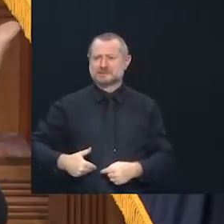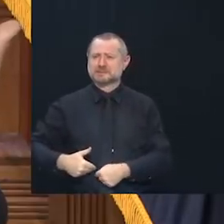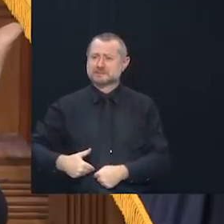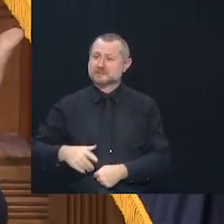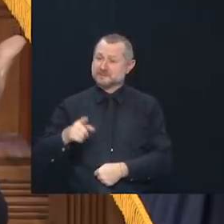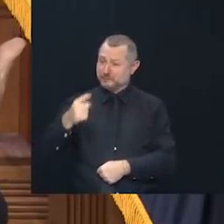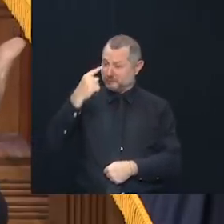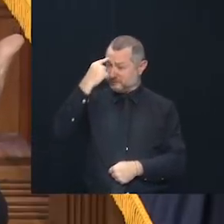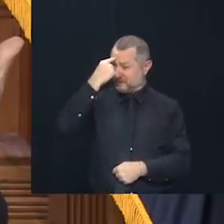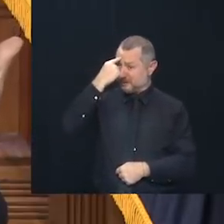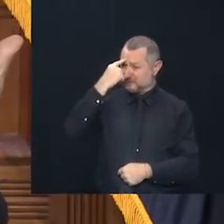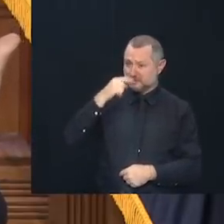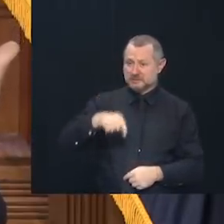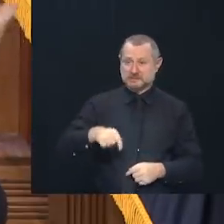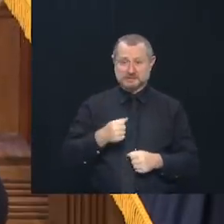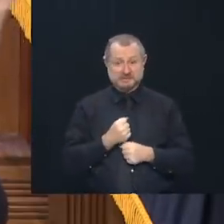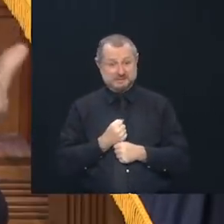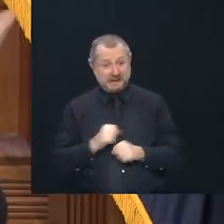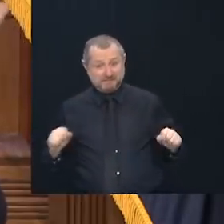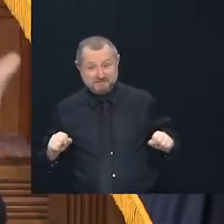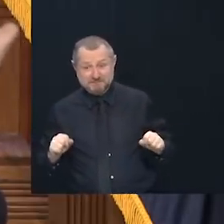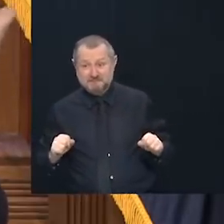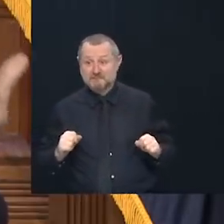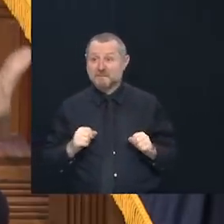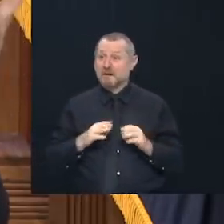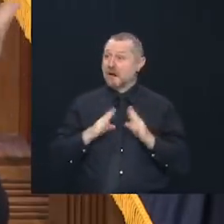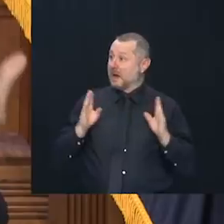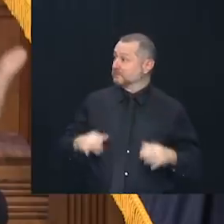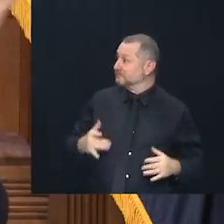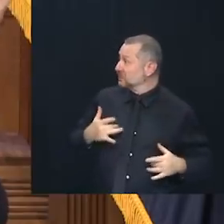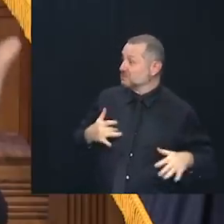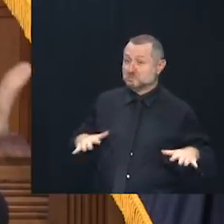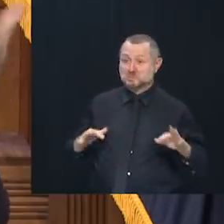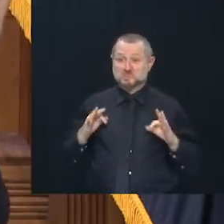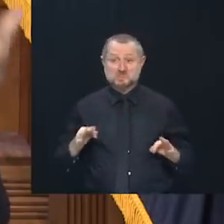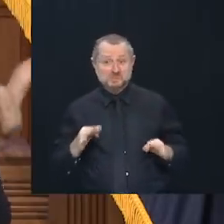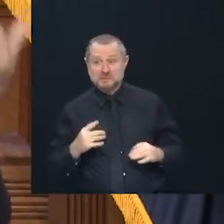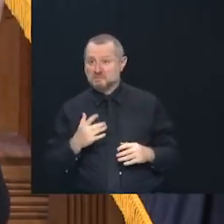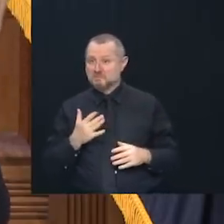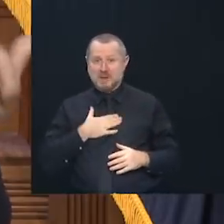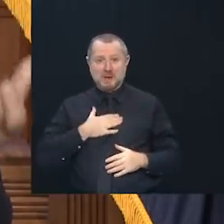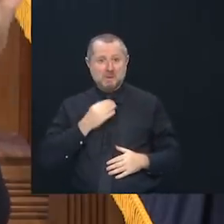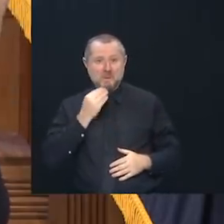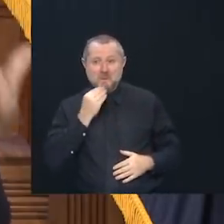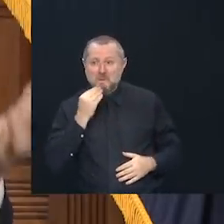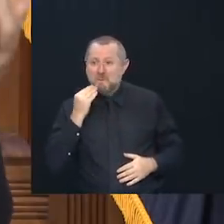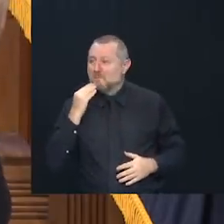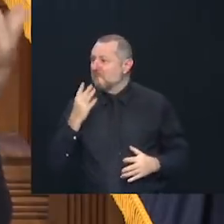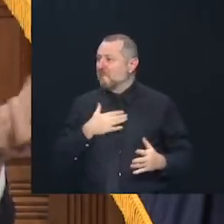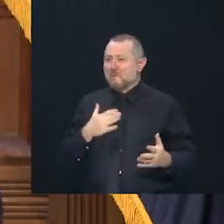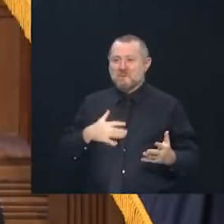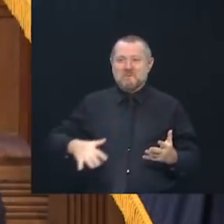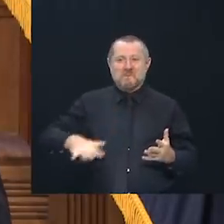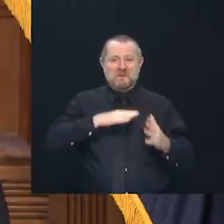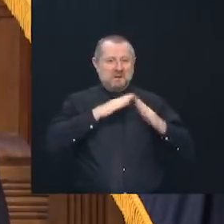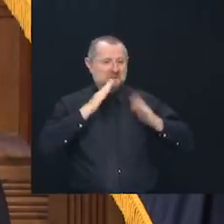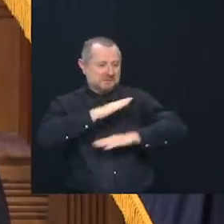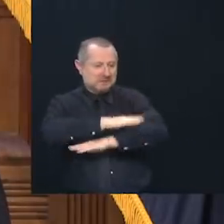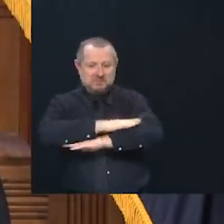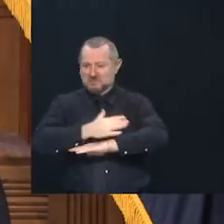the safest situation in my home, at my table, with my